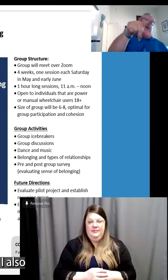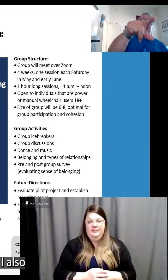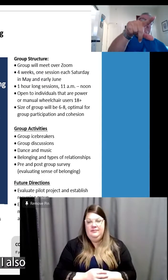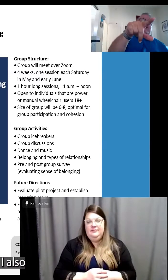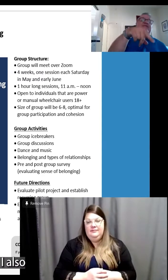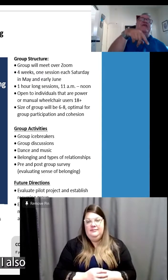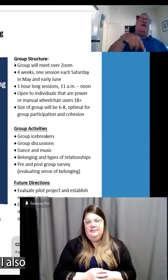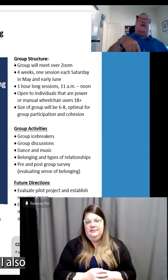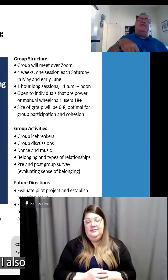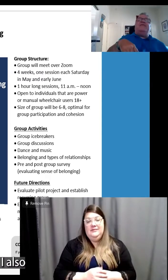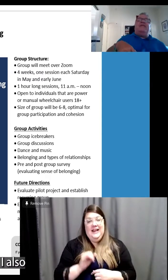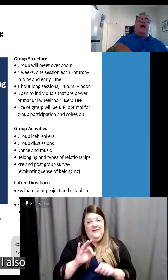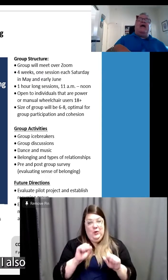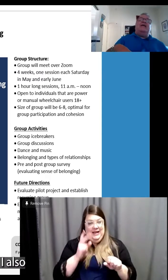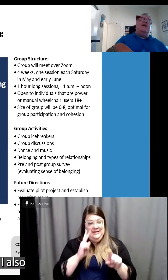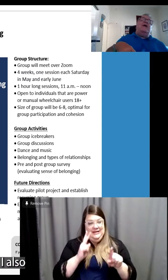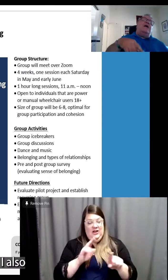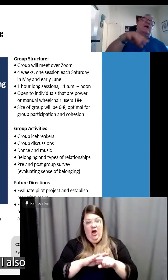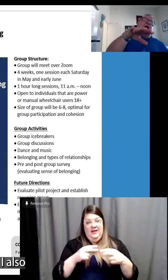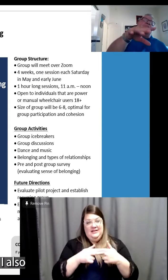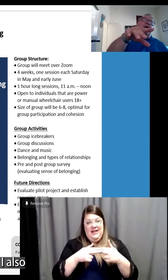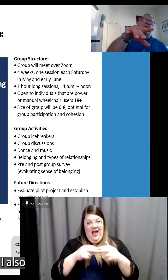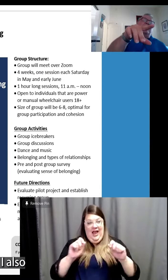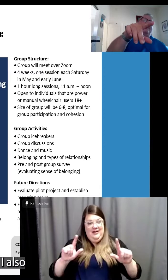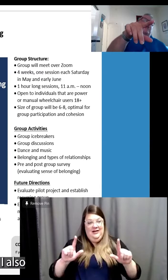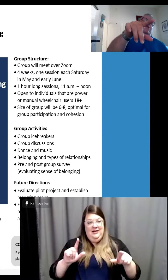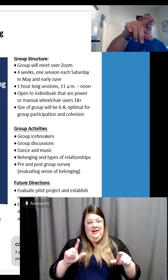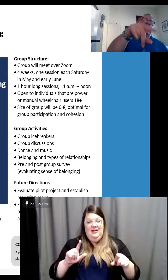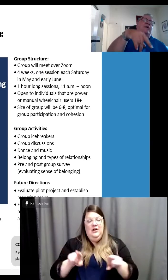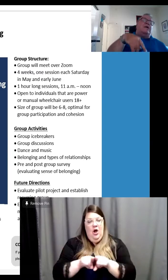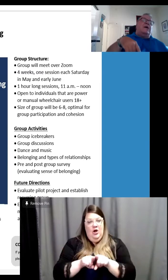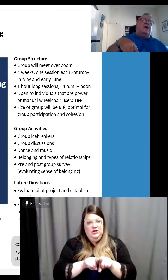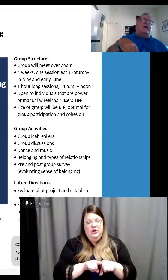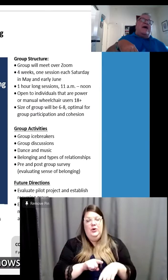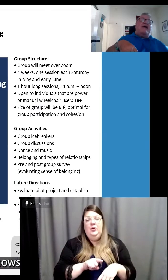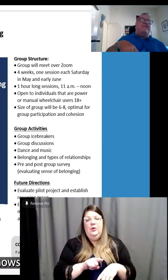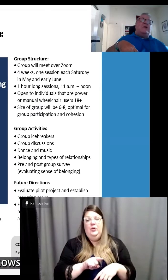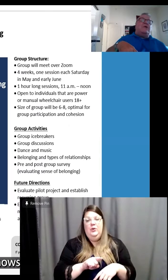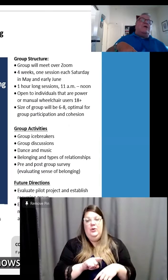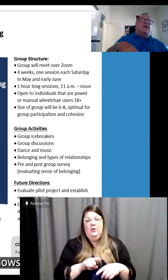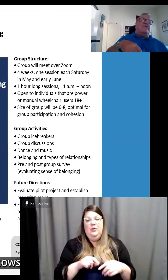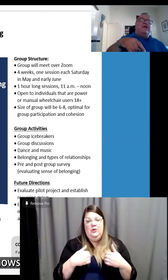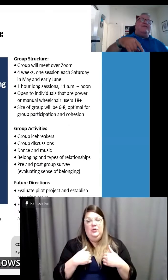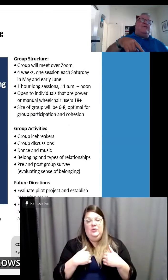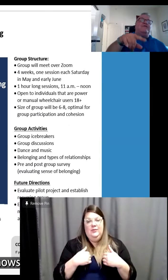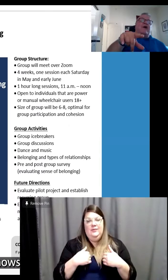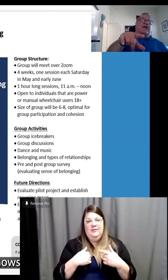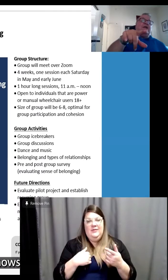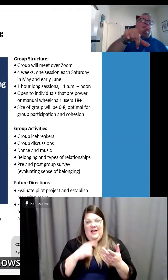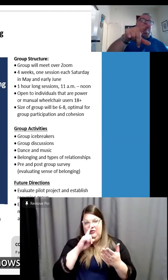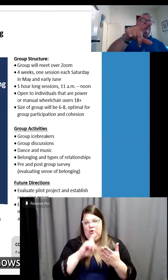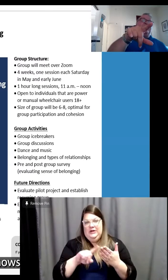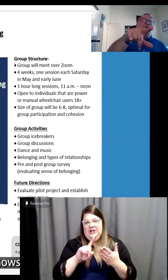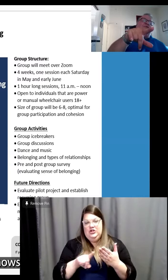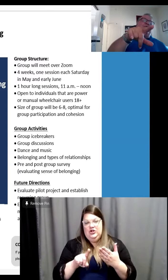And if you can see on the slide, I also have a research